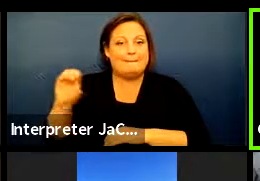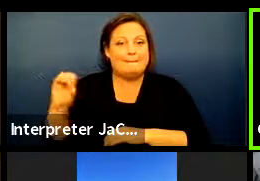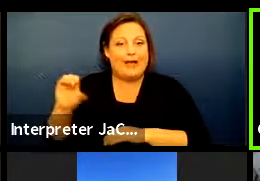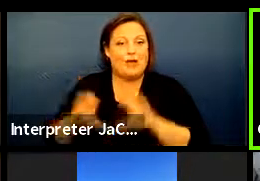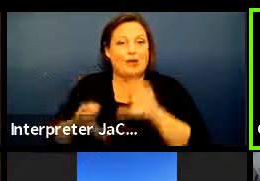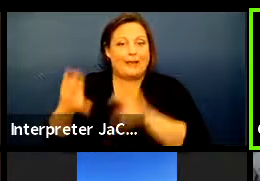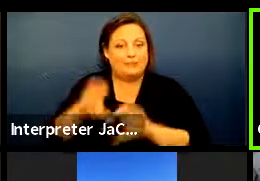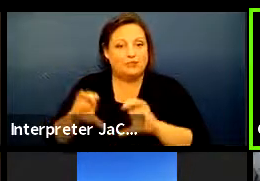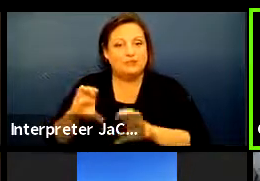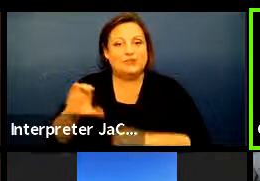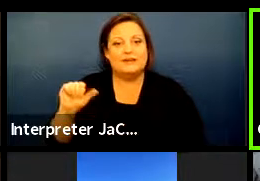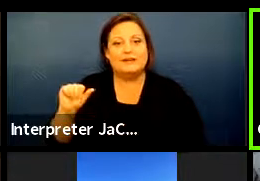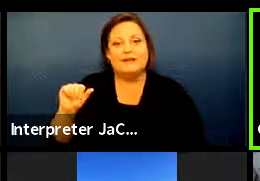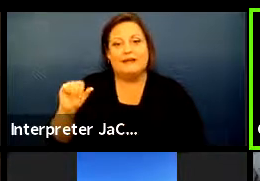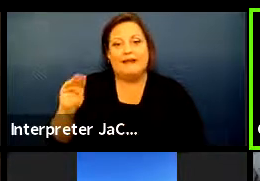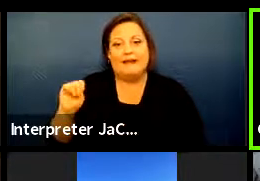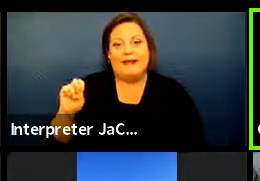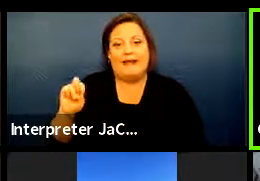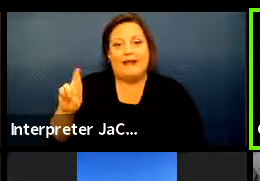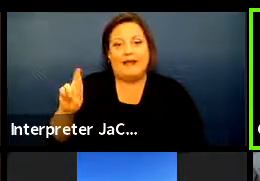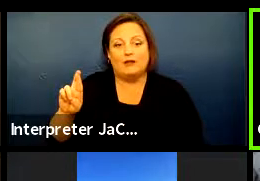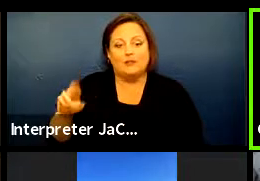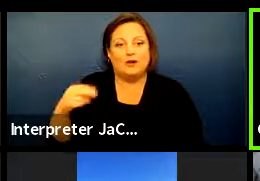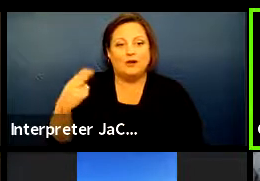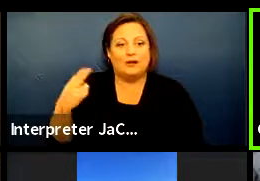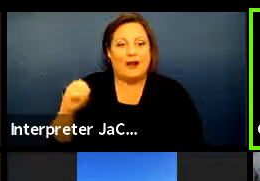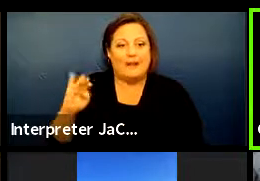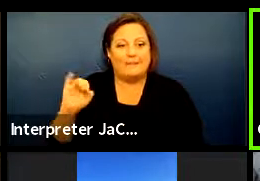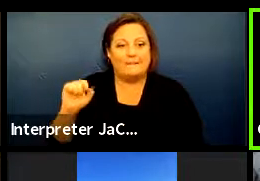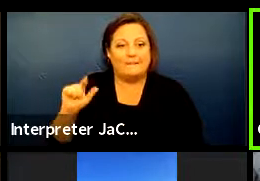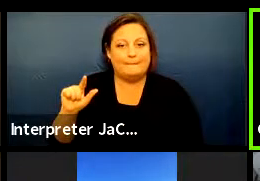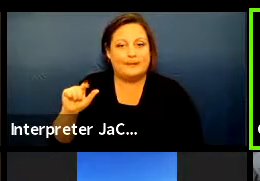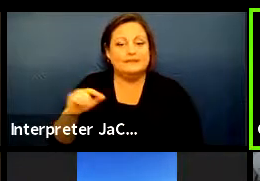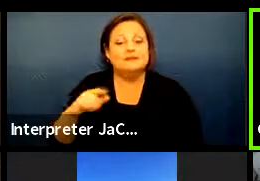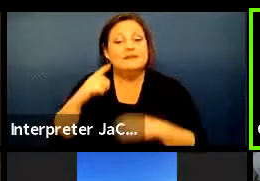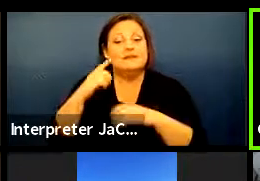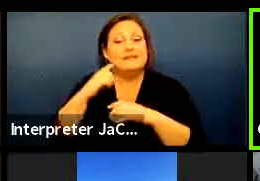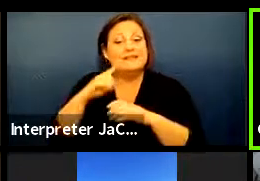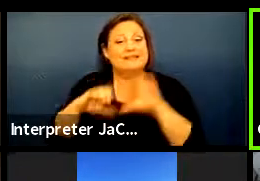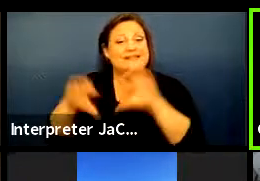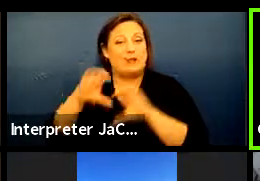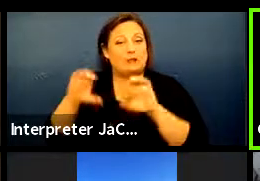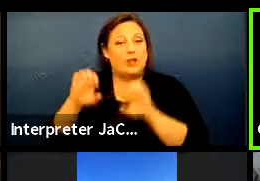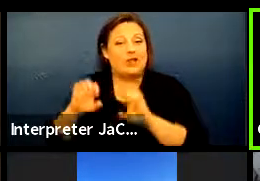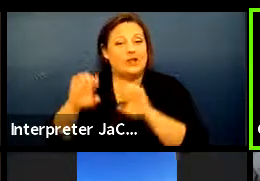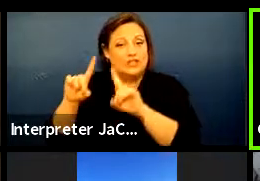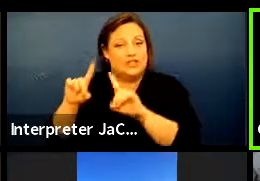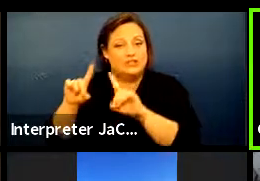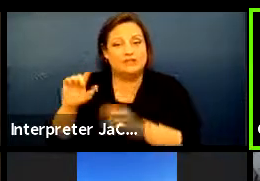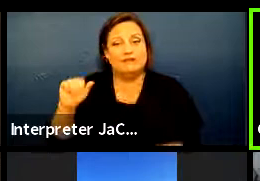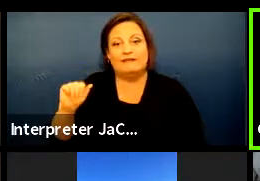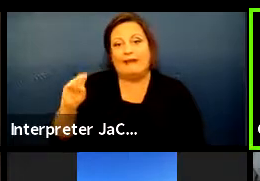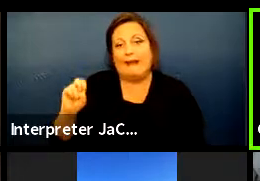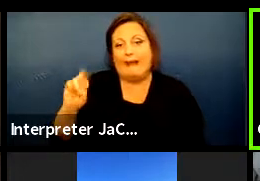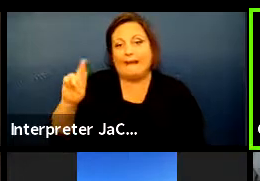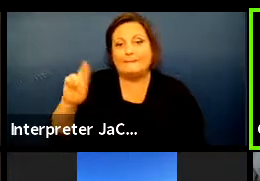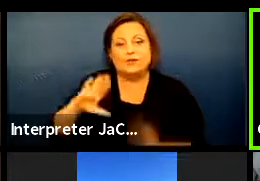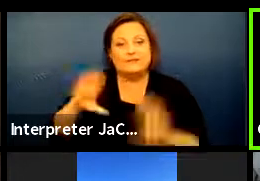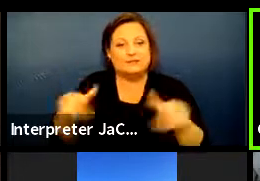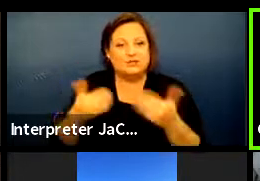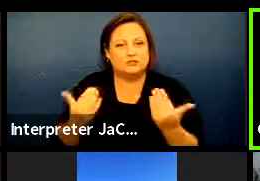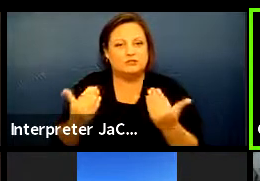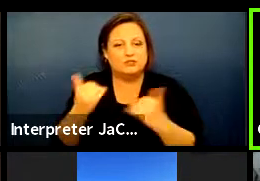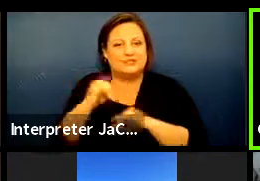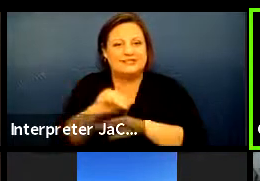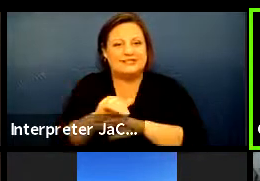Amber Heidbrink. Amber Heidbrink's major is Chemical Education, and Amber is being introduced tonight